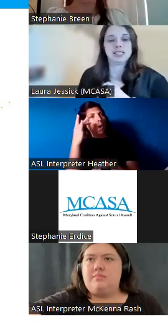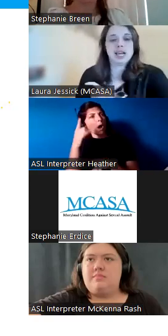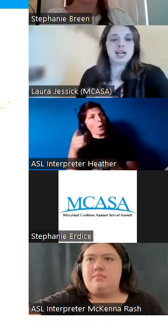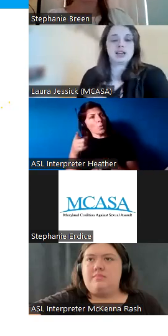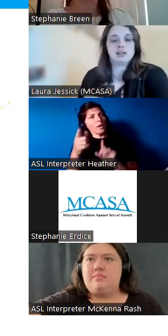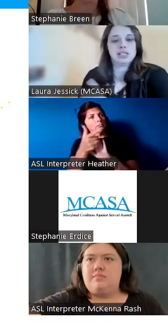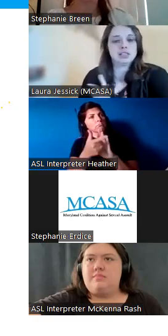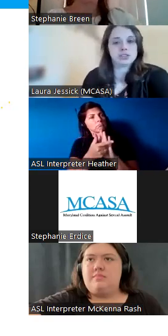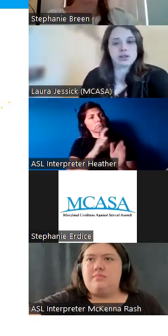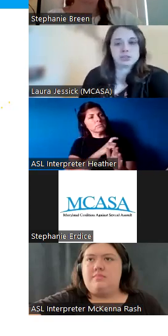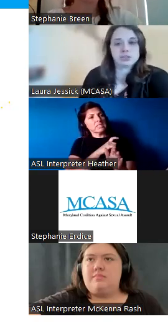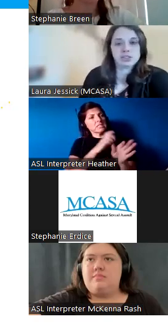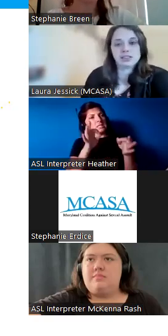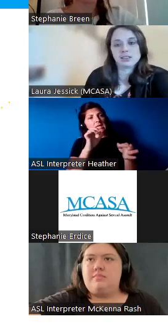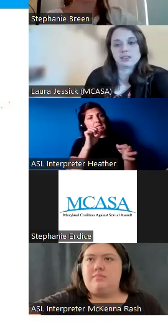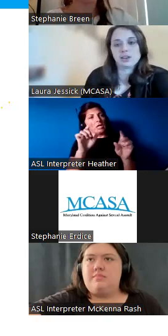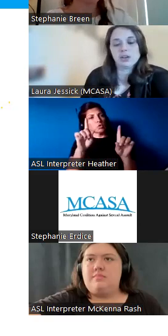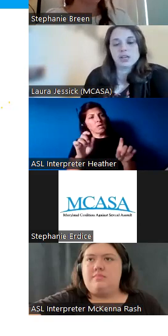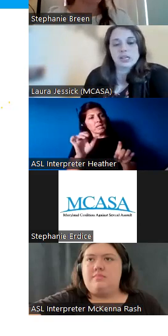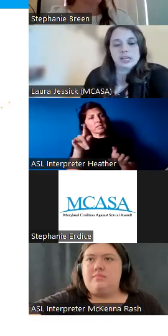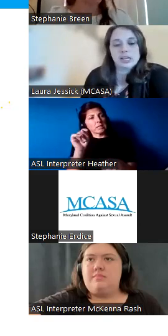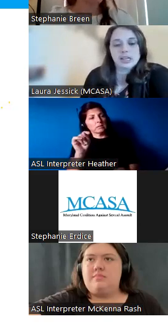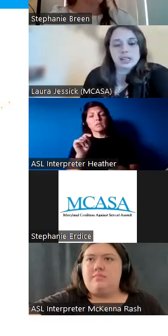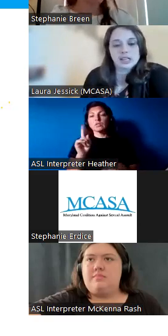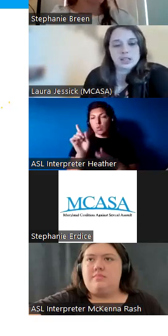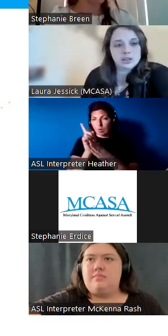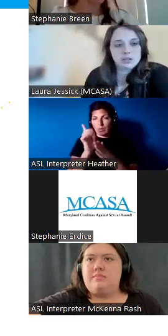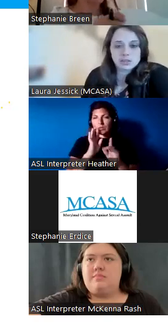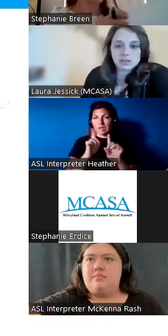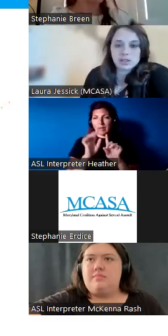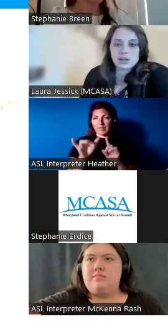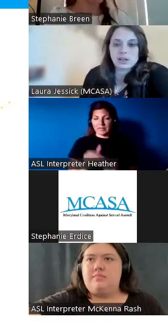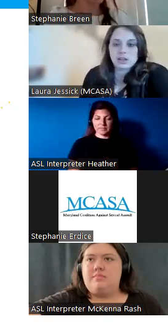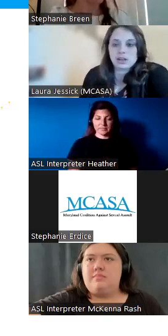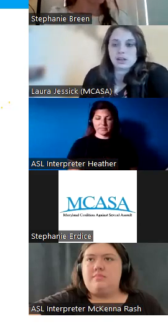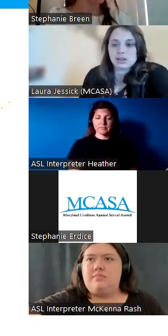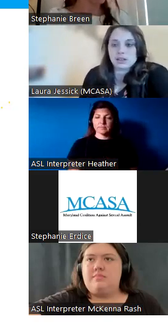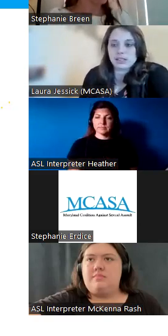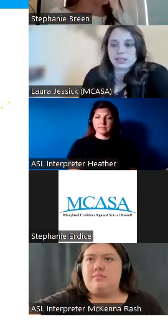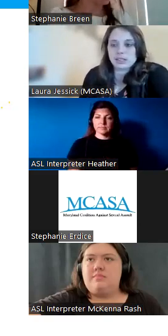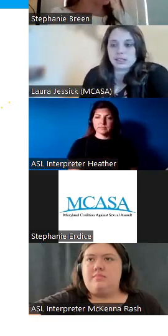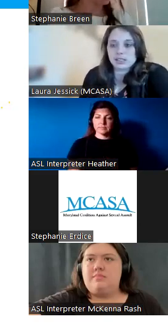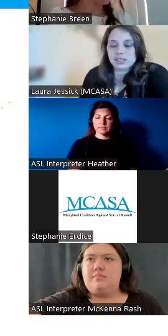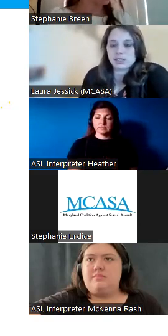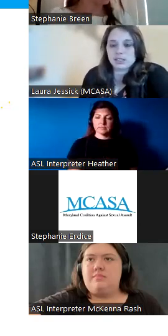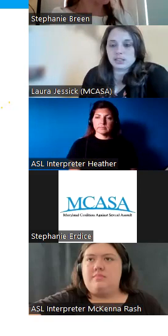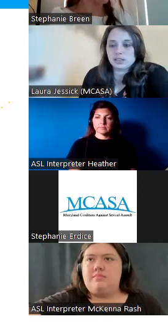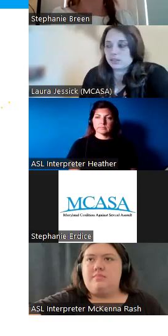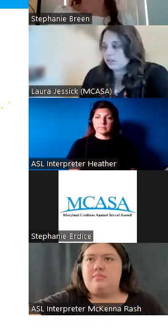get into that in just a couple of slides. So thank you. All right.